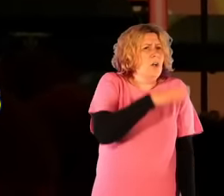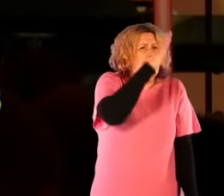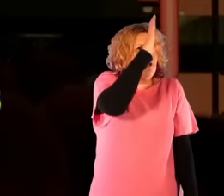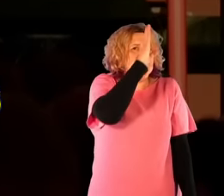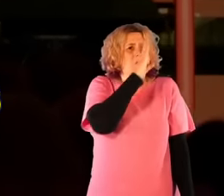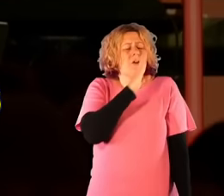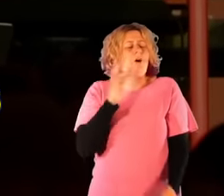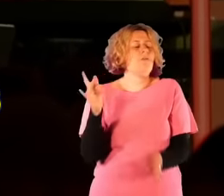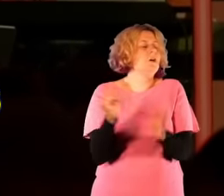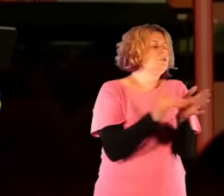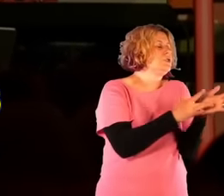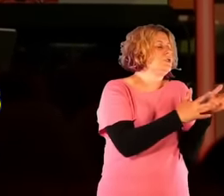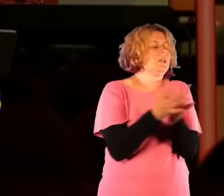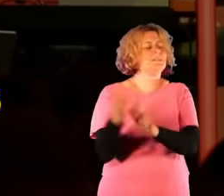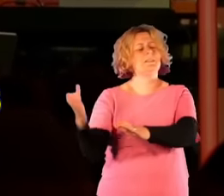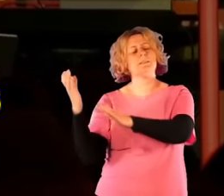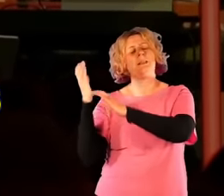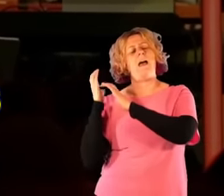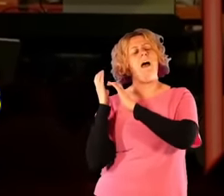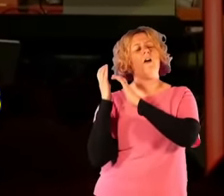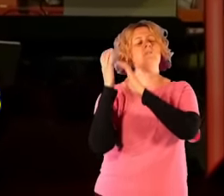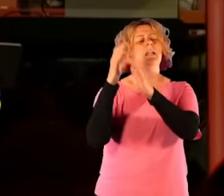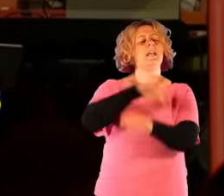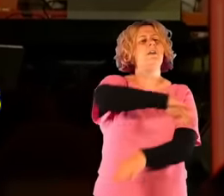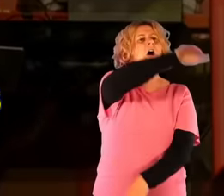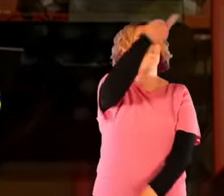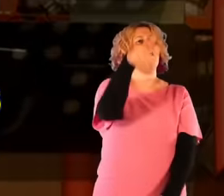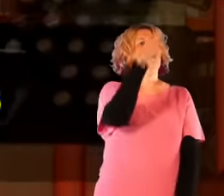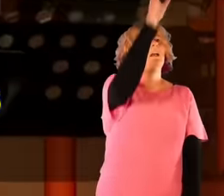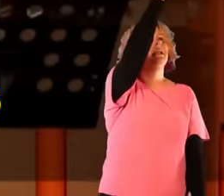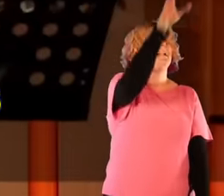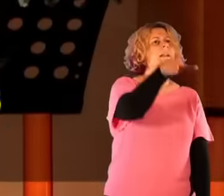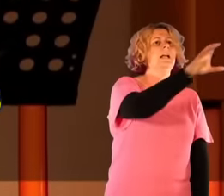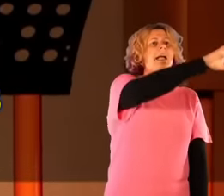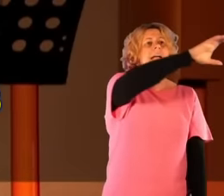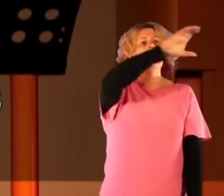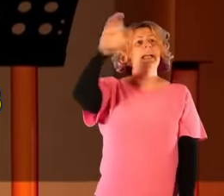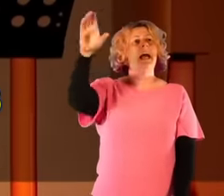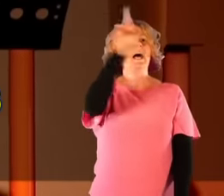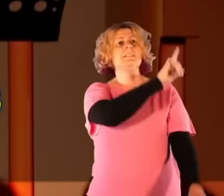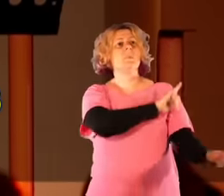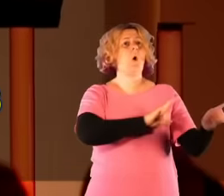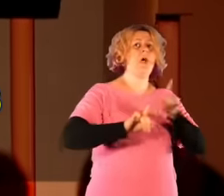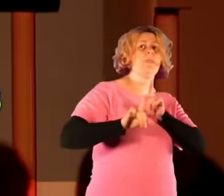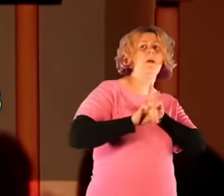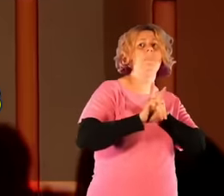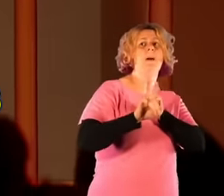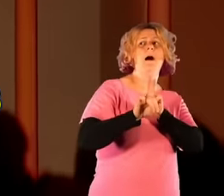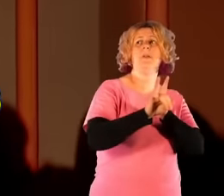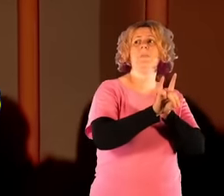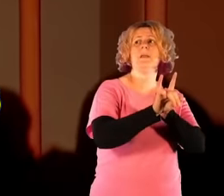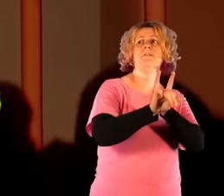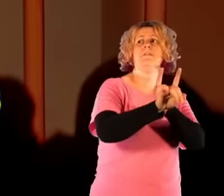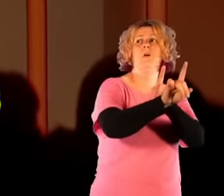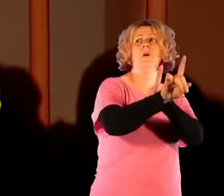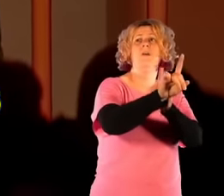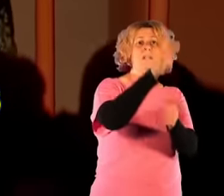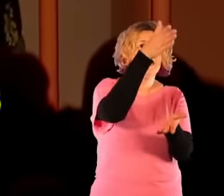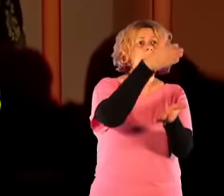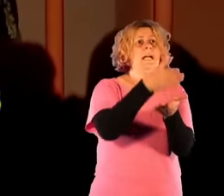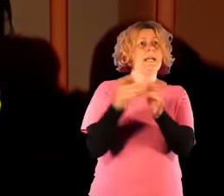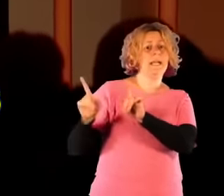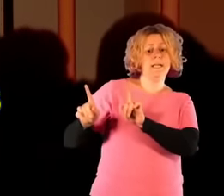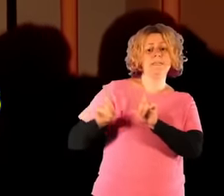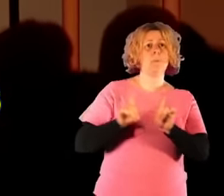sickness, all our sorrow, Jesus carried up the hill. He has walked this path before